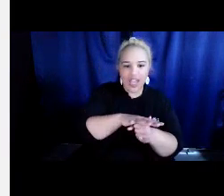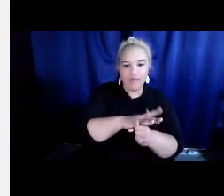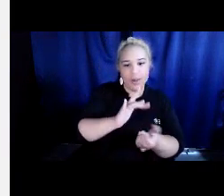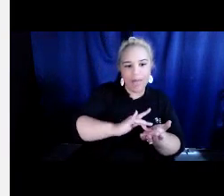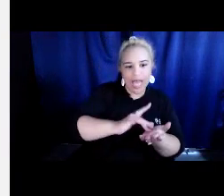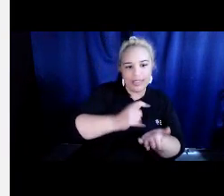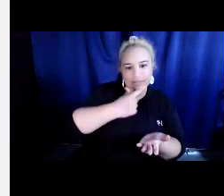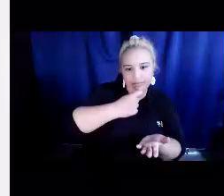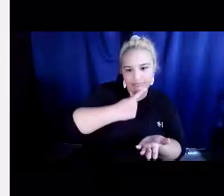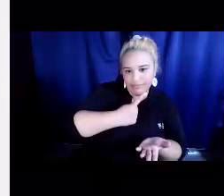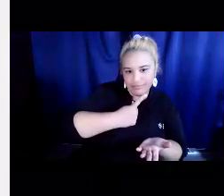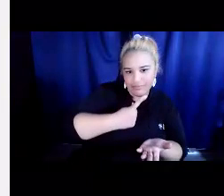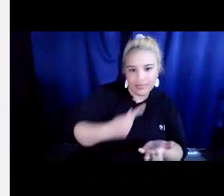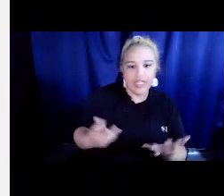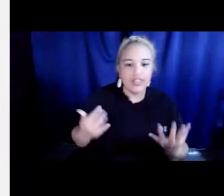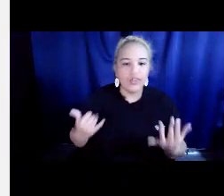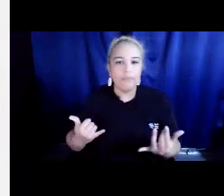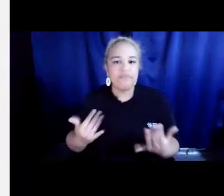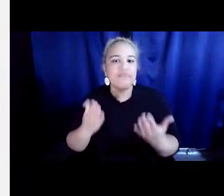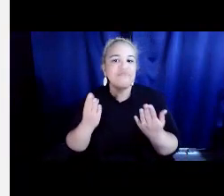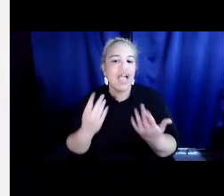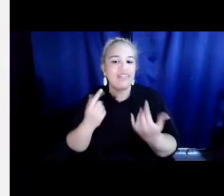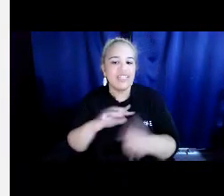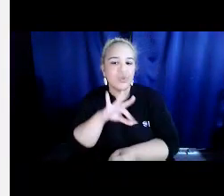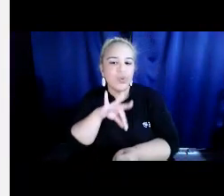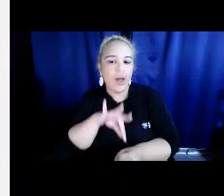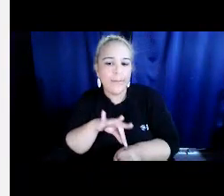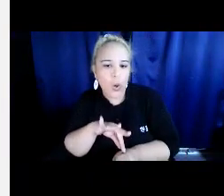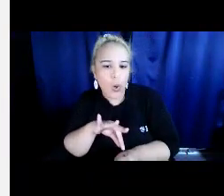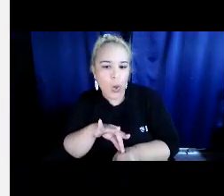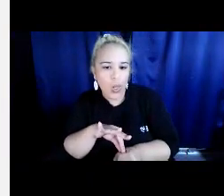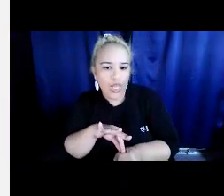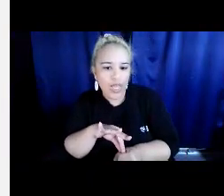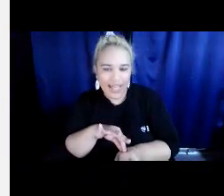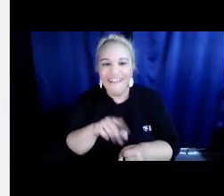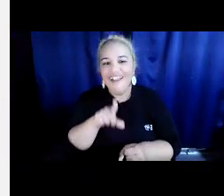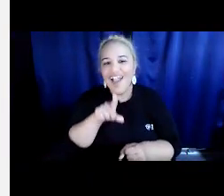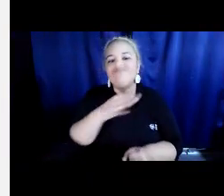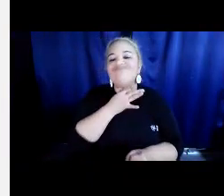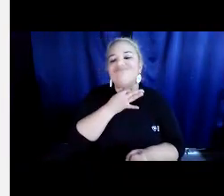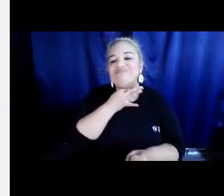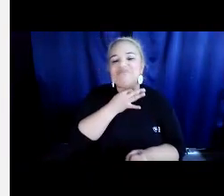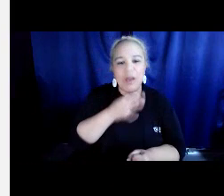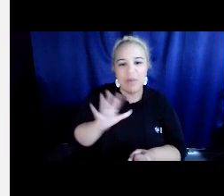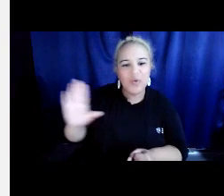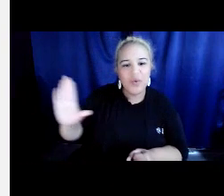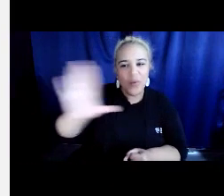will appear. Cynthia will read the questions, and we're interested in knowing your answers.